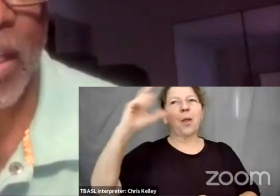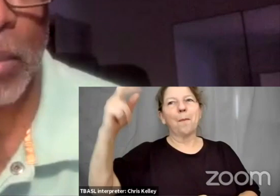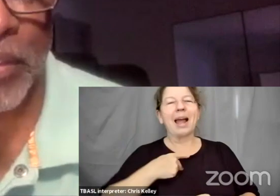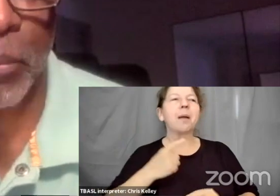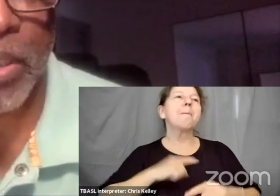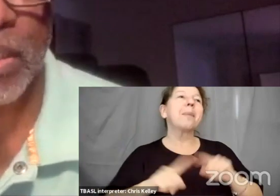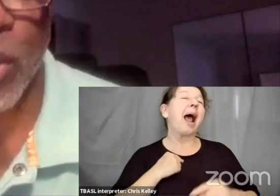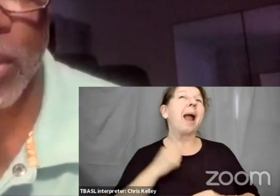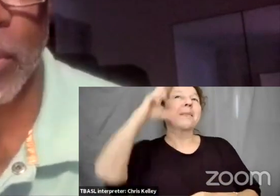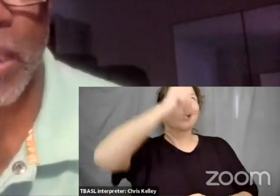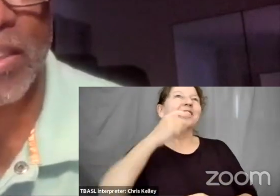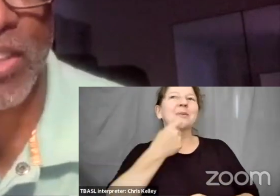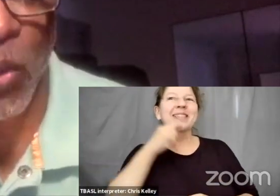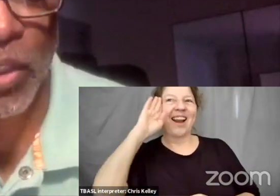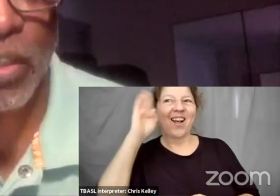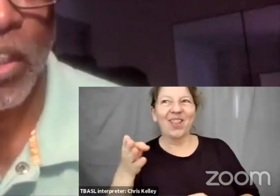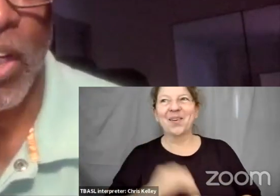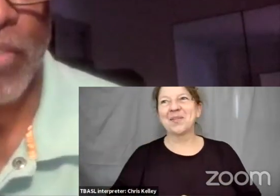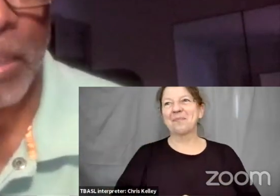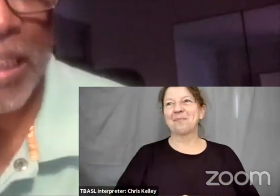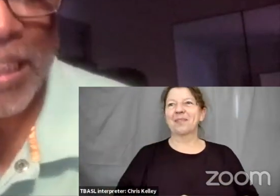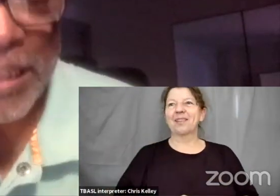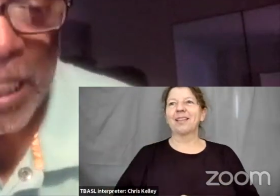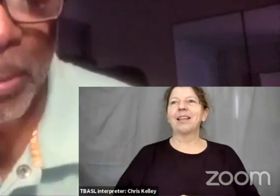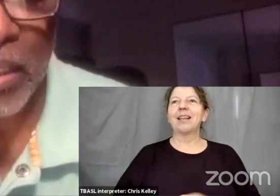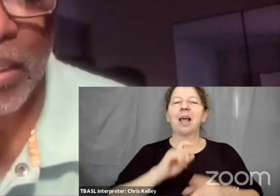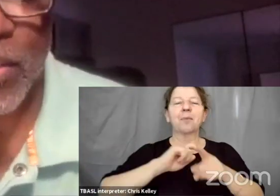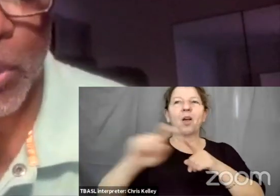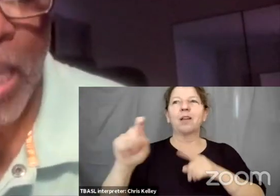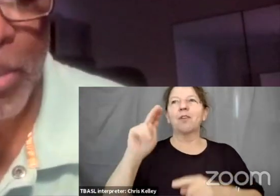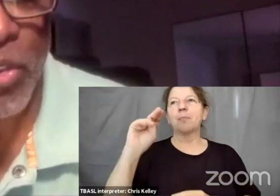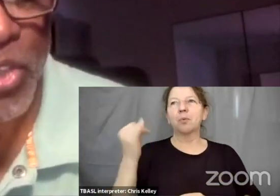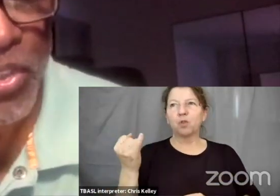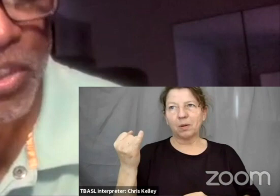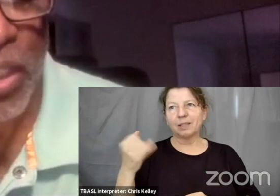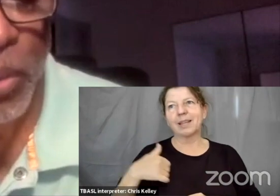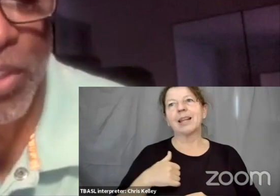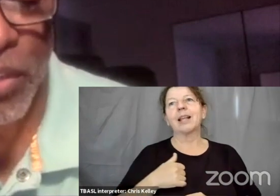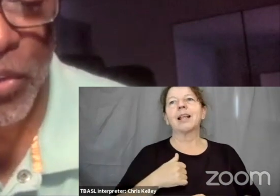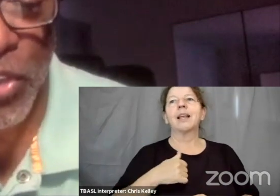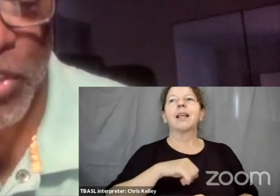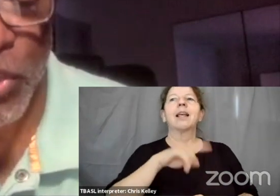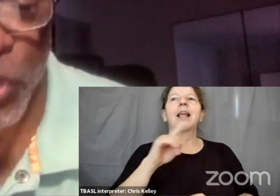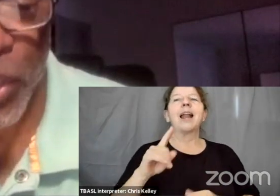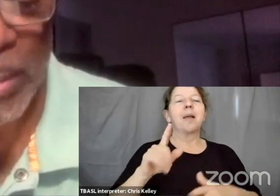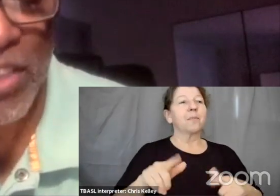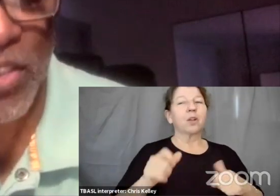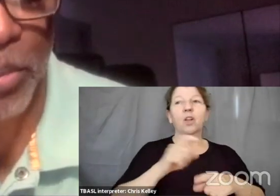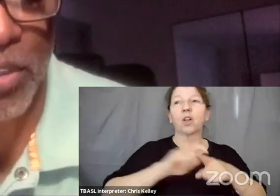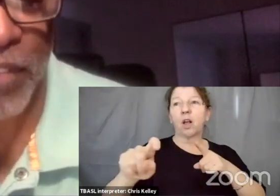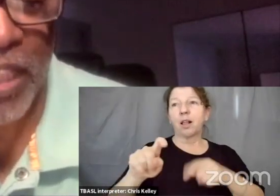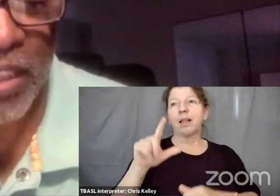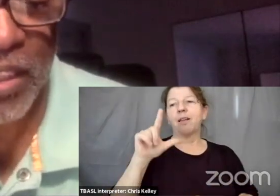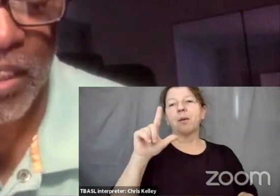and I'm living and presently calling from land stolen from the Lenni Lenape Indians who inhabited New Jersey, Delaware, Southern New York, and